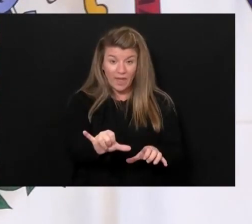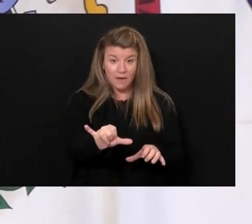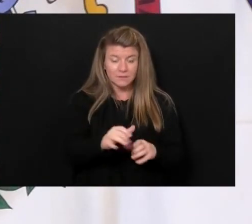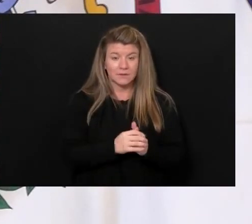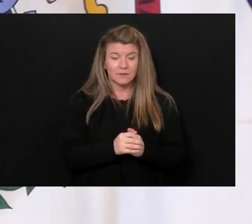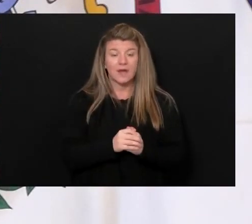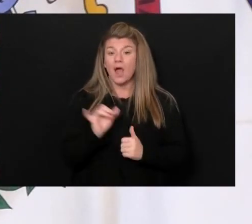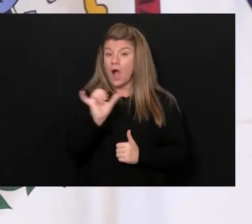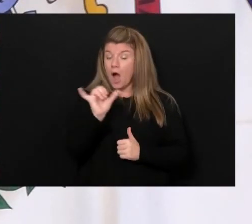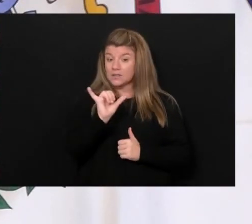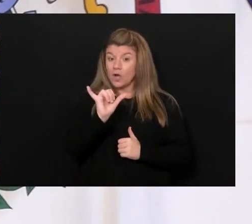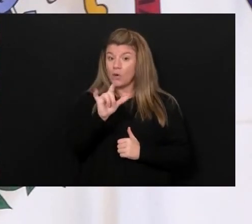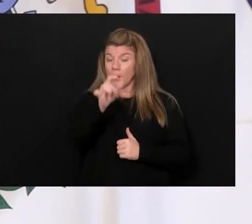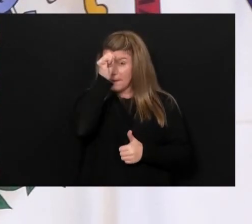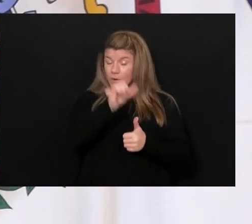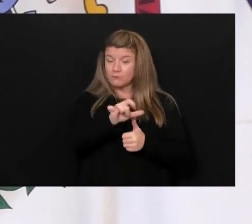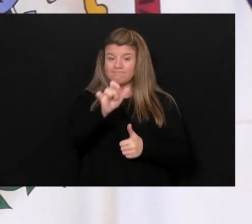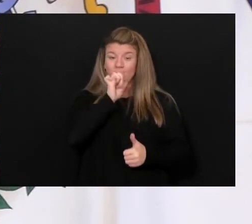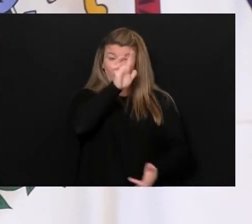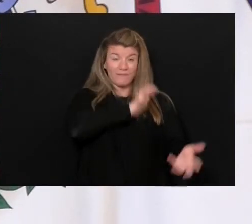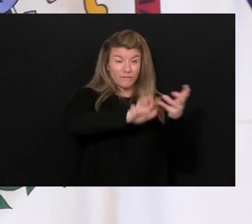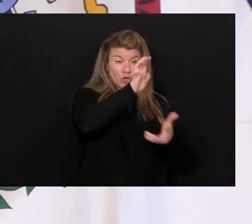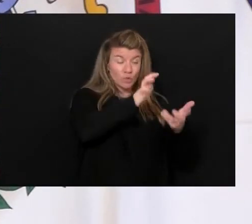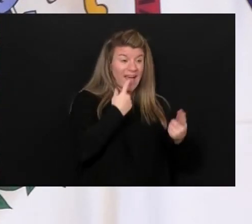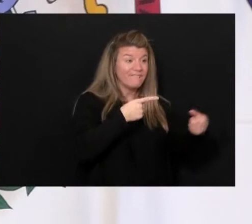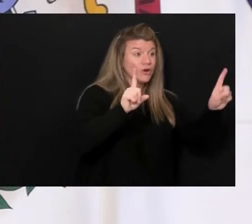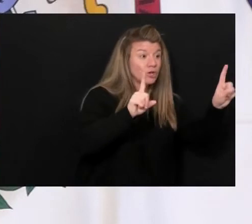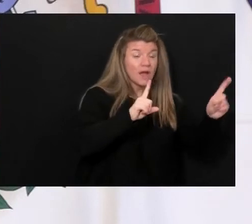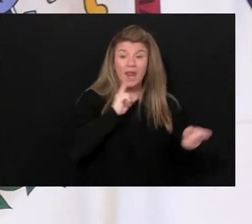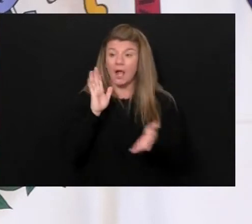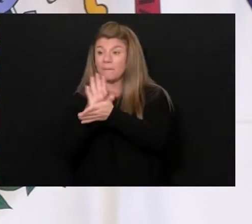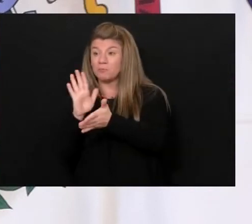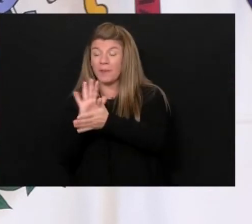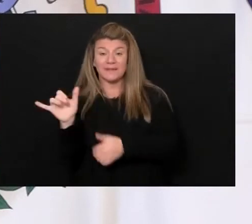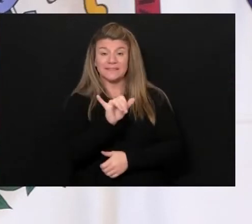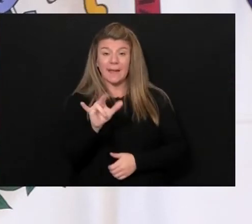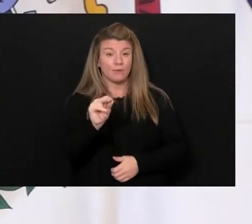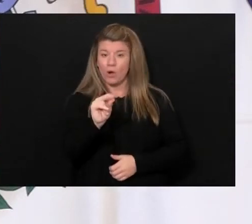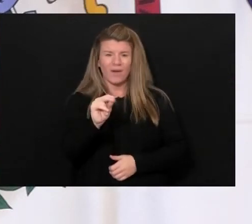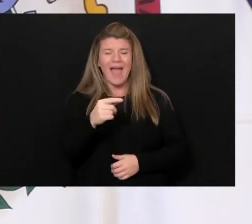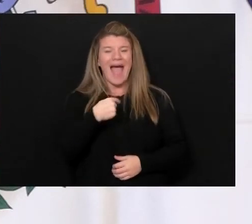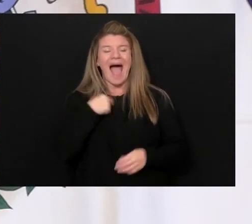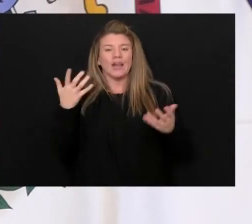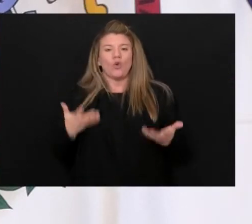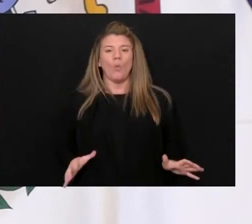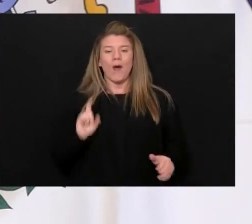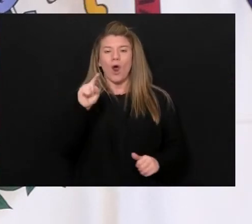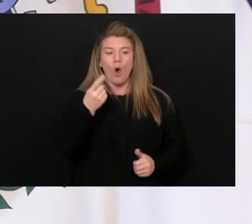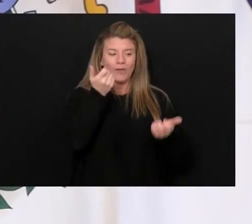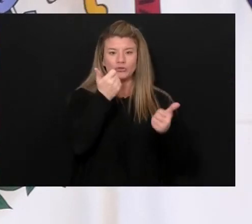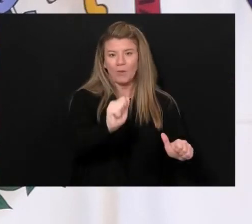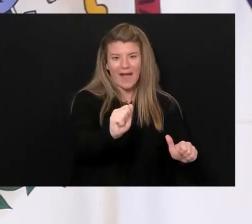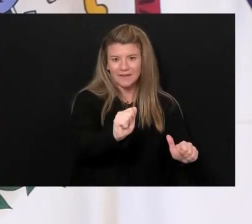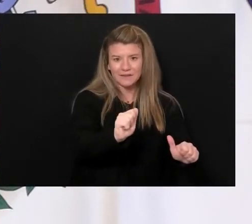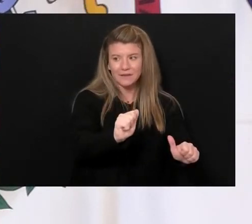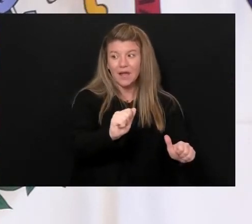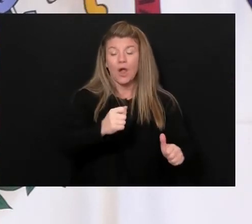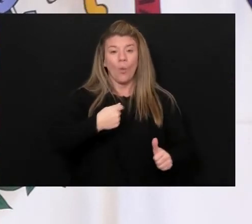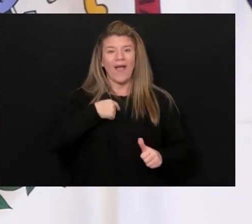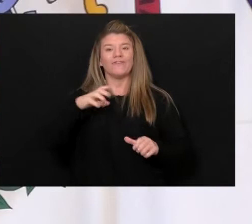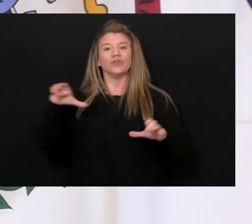accuse or confuse effort with accomplishment. We just don't want to try hard. We want to get it done. And that's